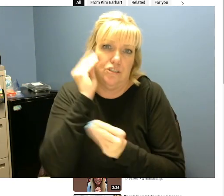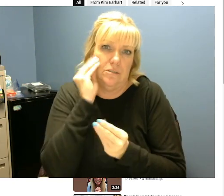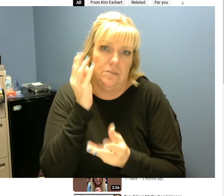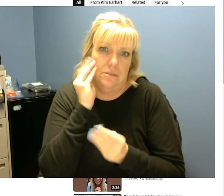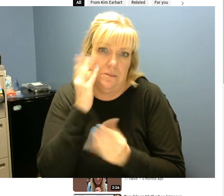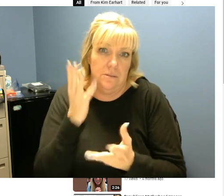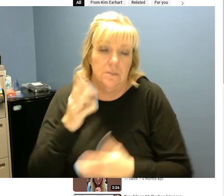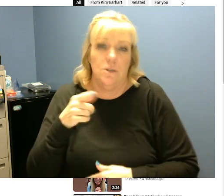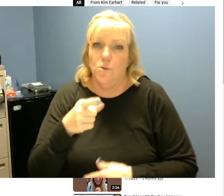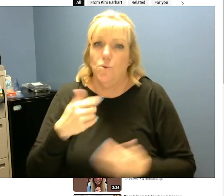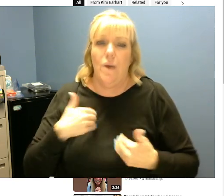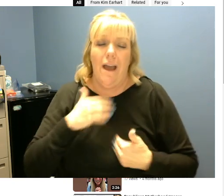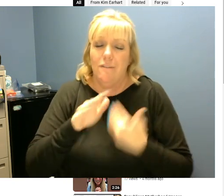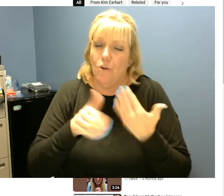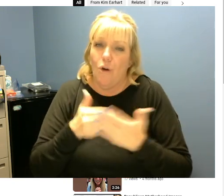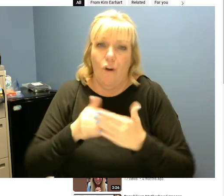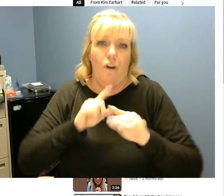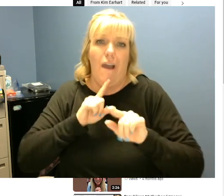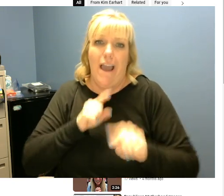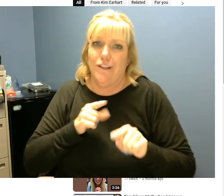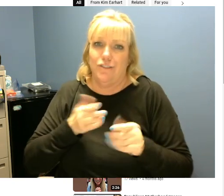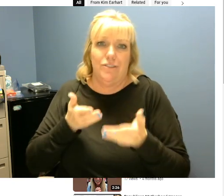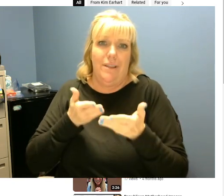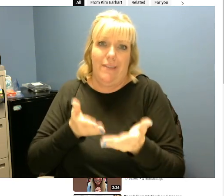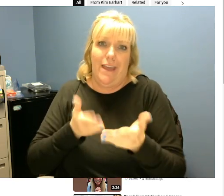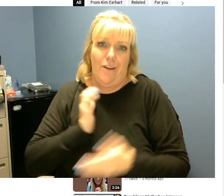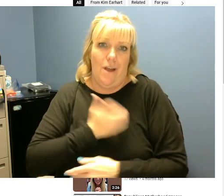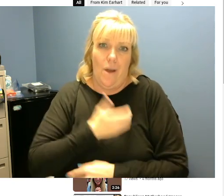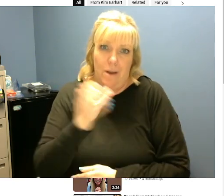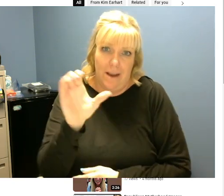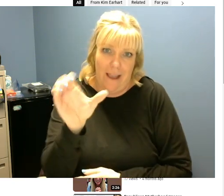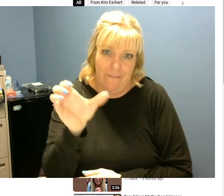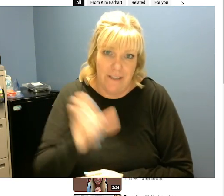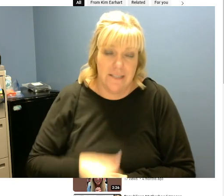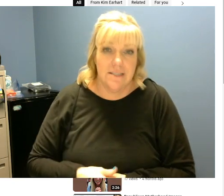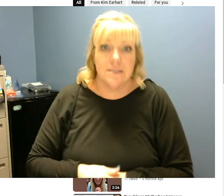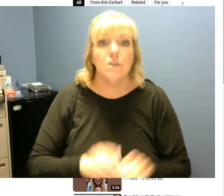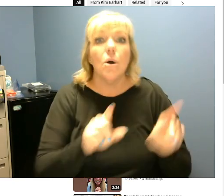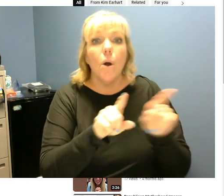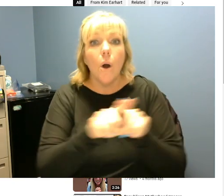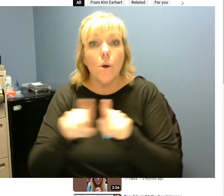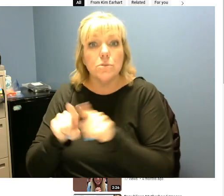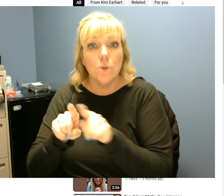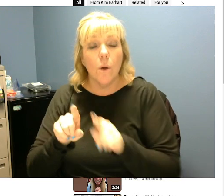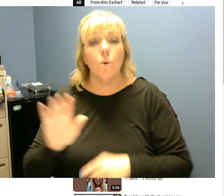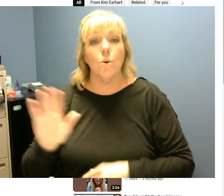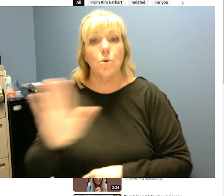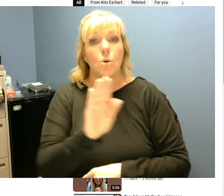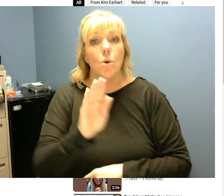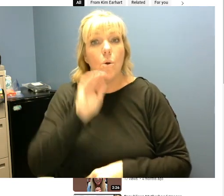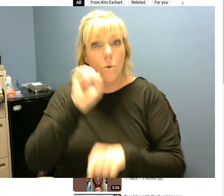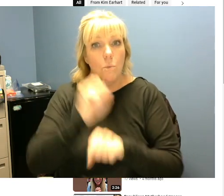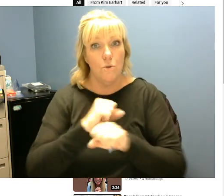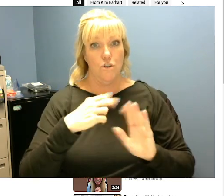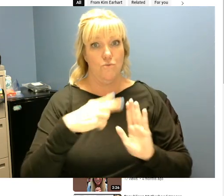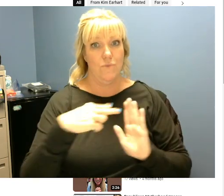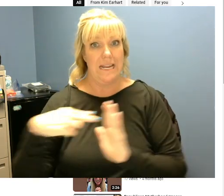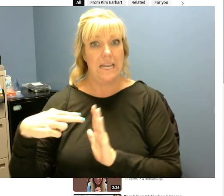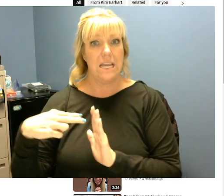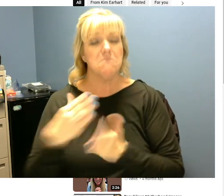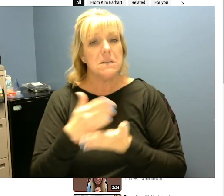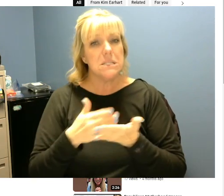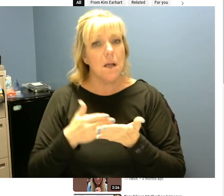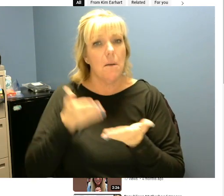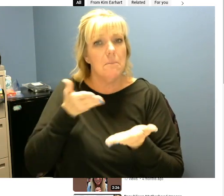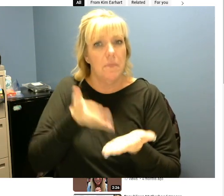the answers that you need in those lectures. You can also turn to the assigned reading for some of these terms, although not all of the terms will be in the assigned